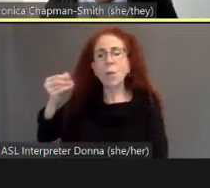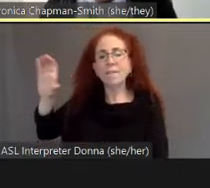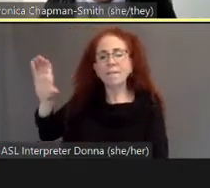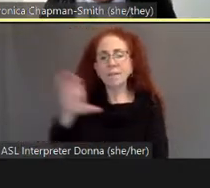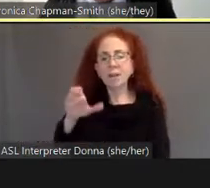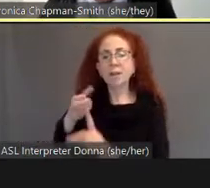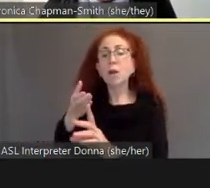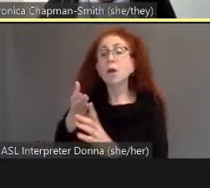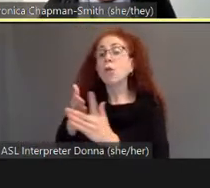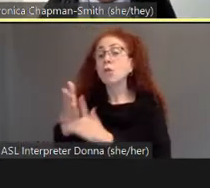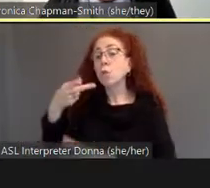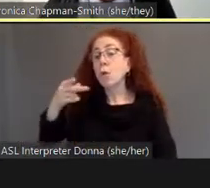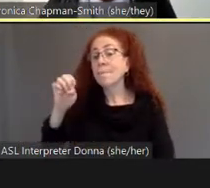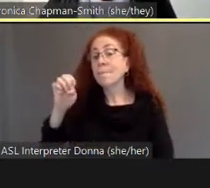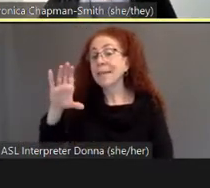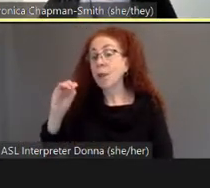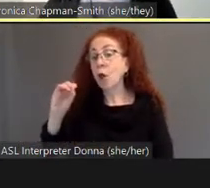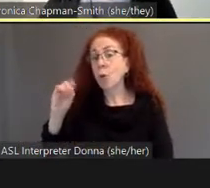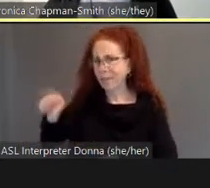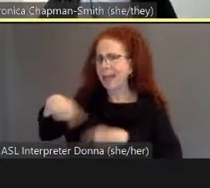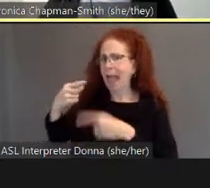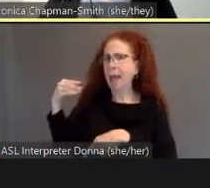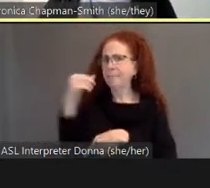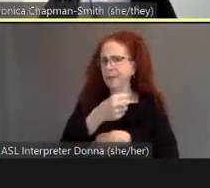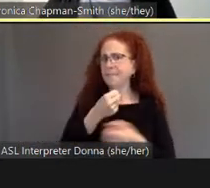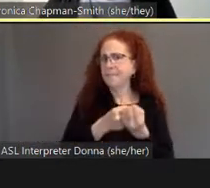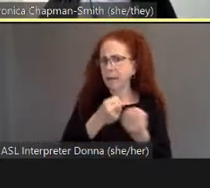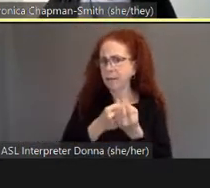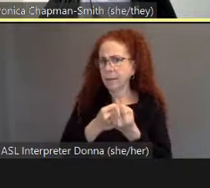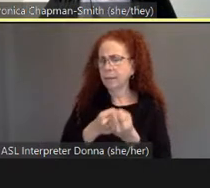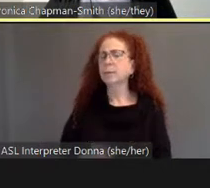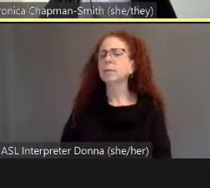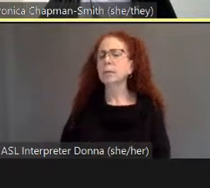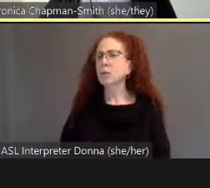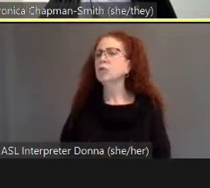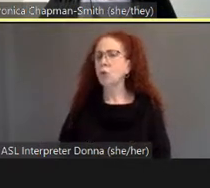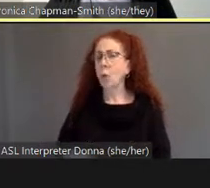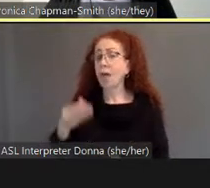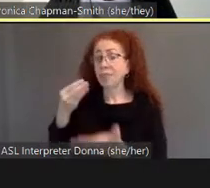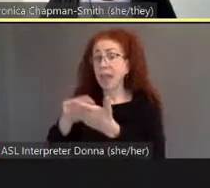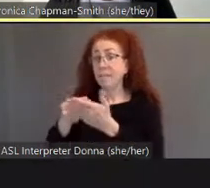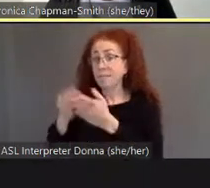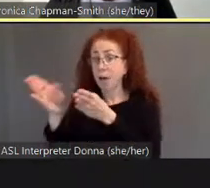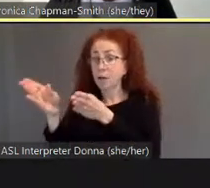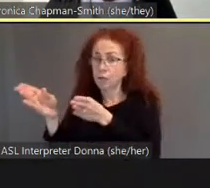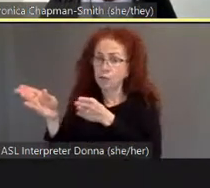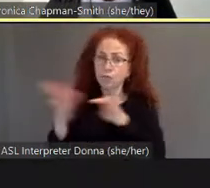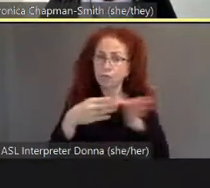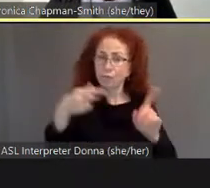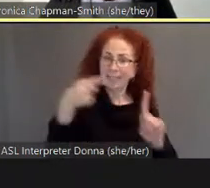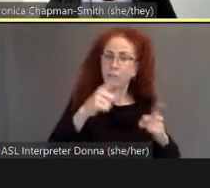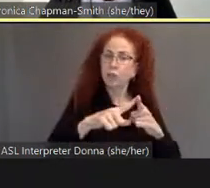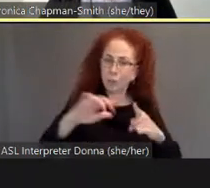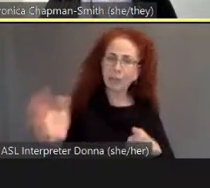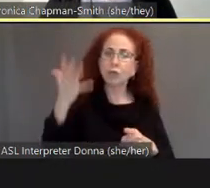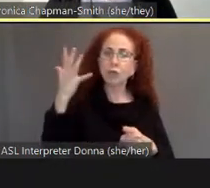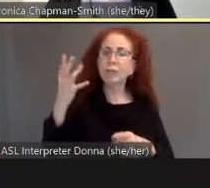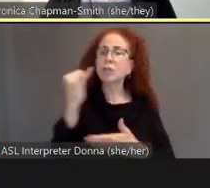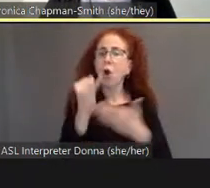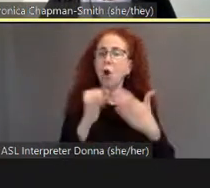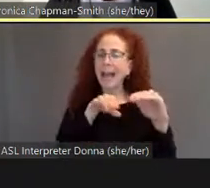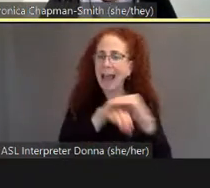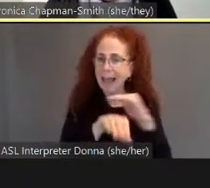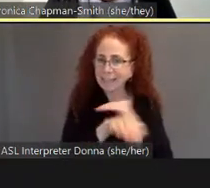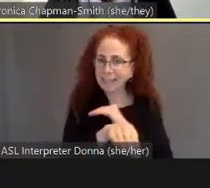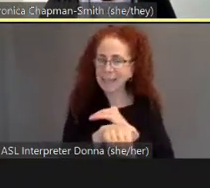PICO had been a longstanding funder and directed funds towards increased arts access through our